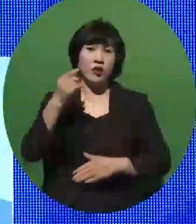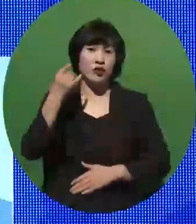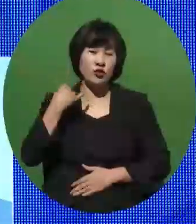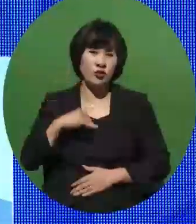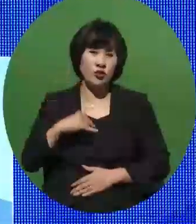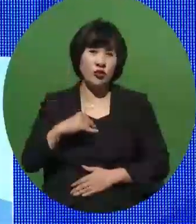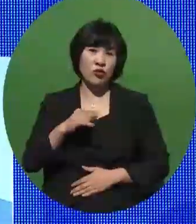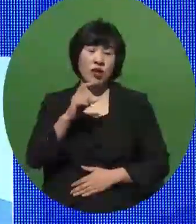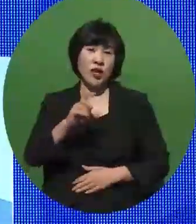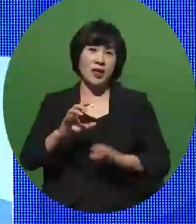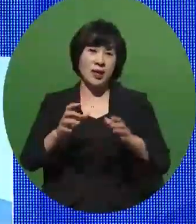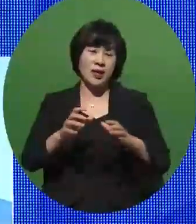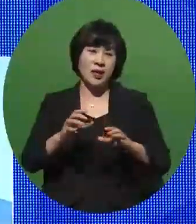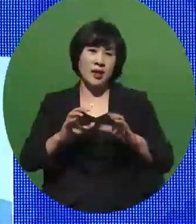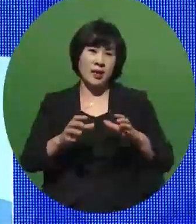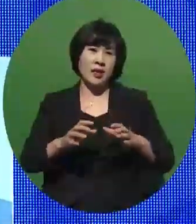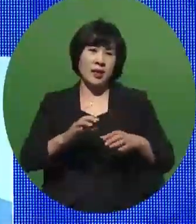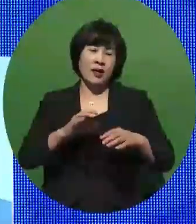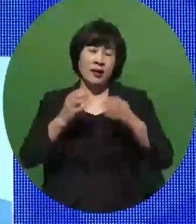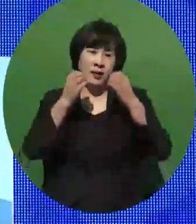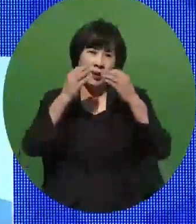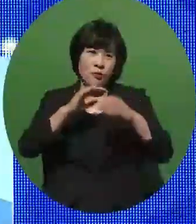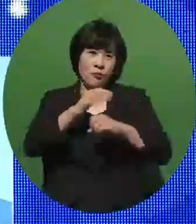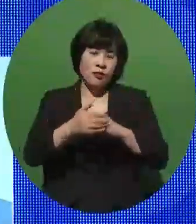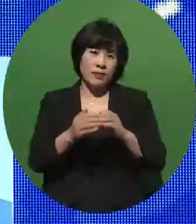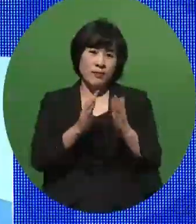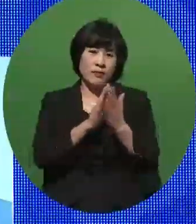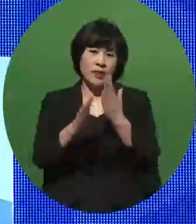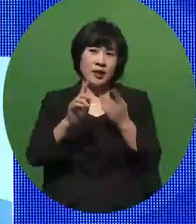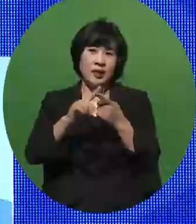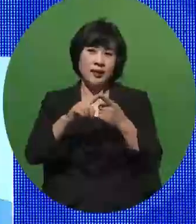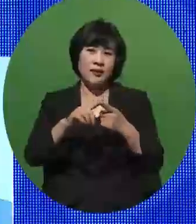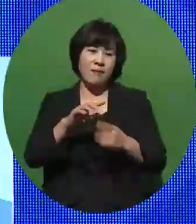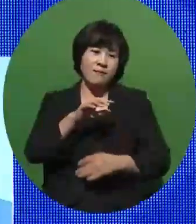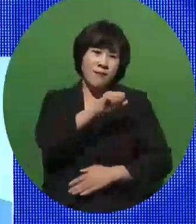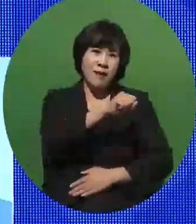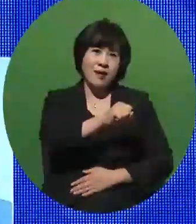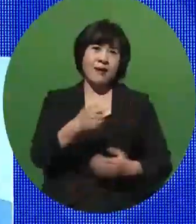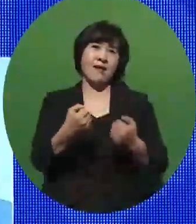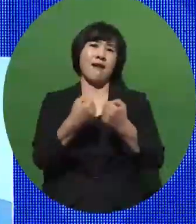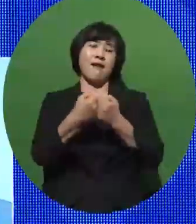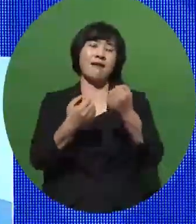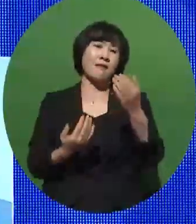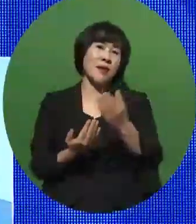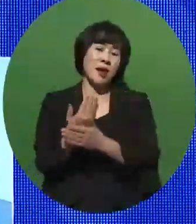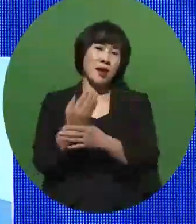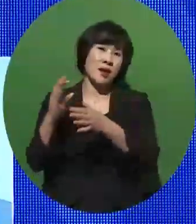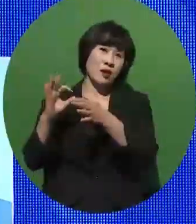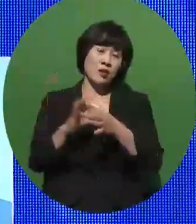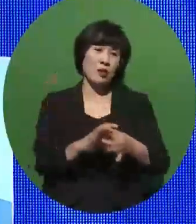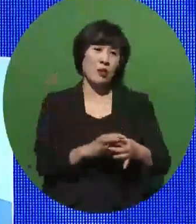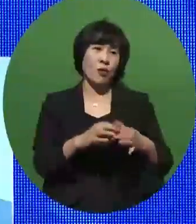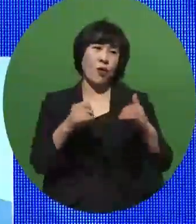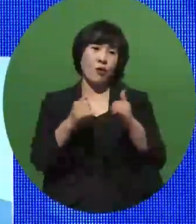a threat to human survival. As great powers such as the United States and China continue to compete